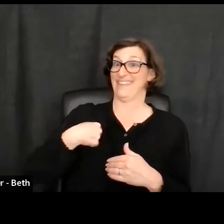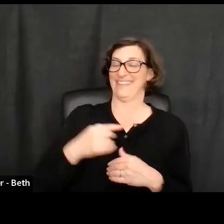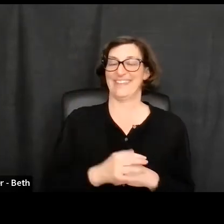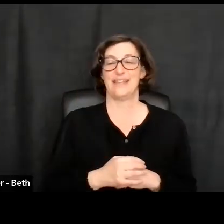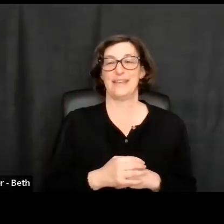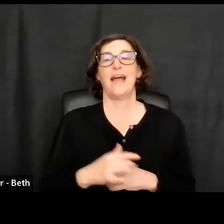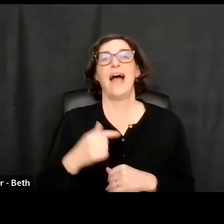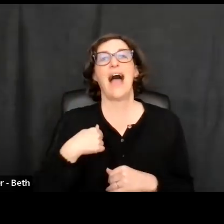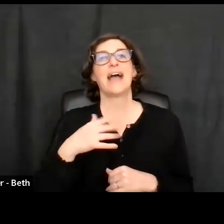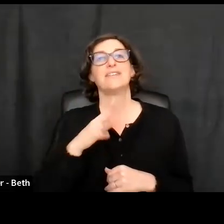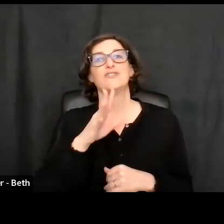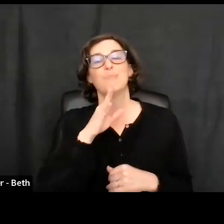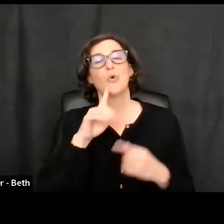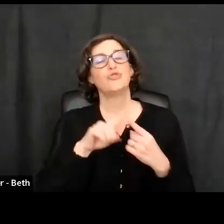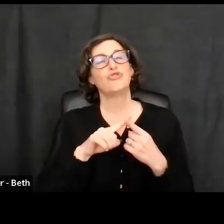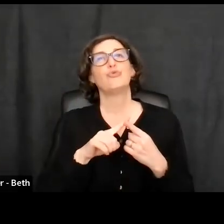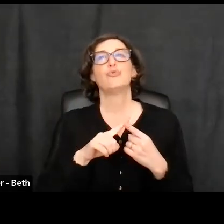I had spoken to a couple of